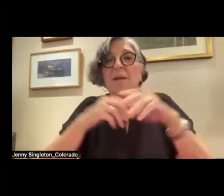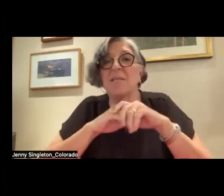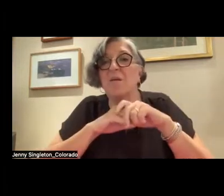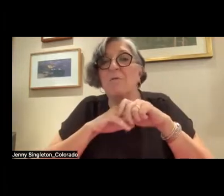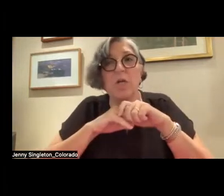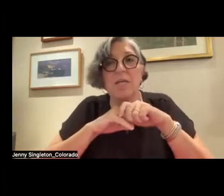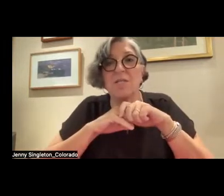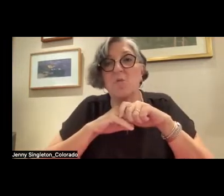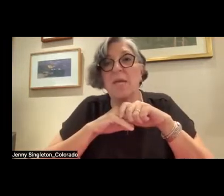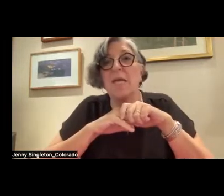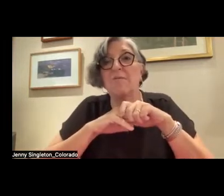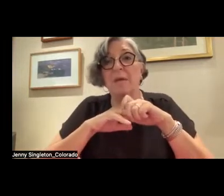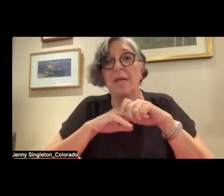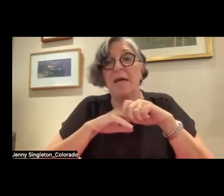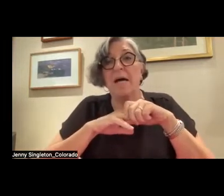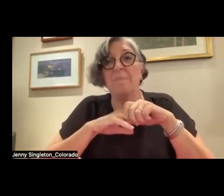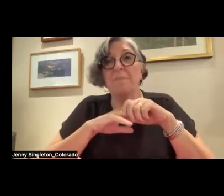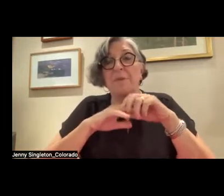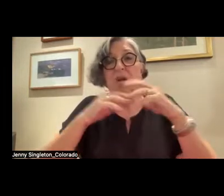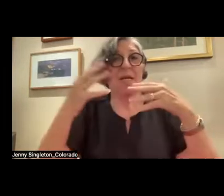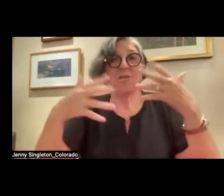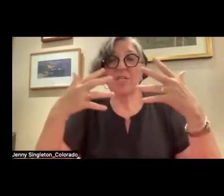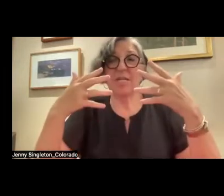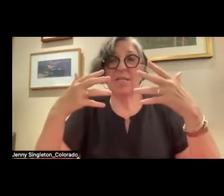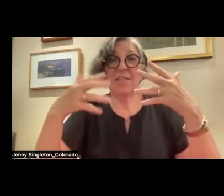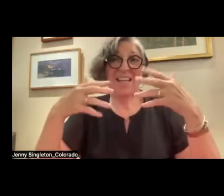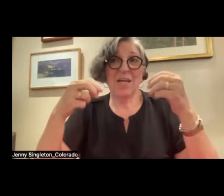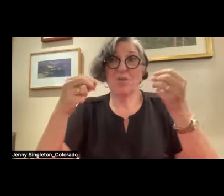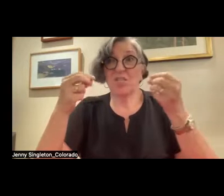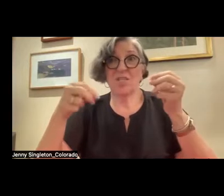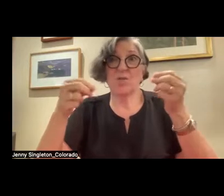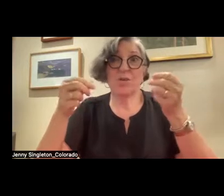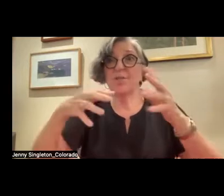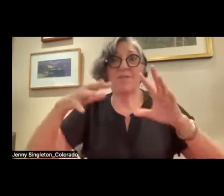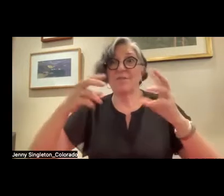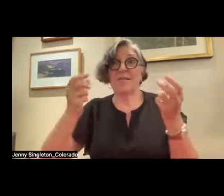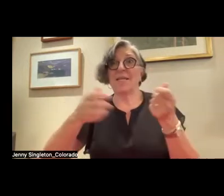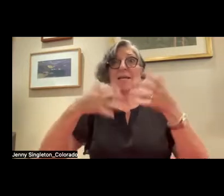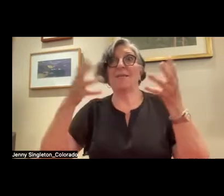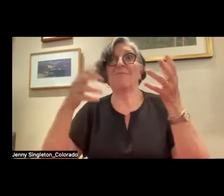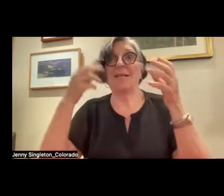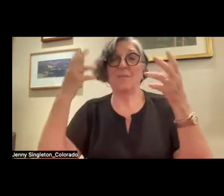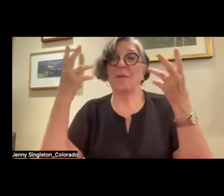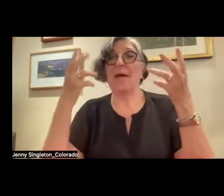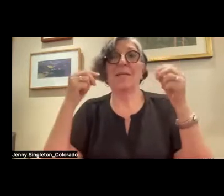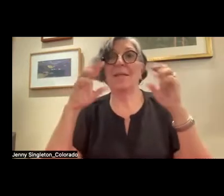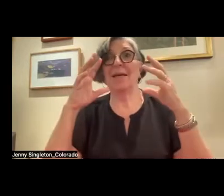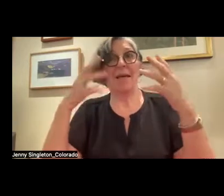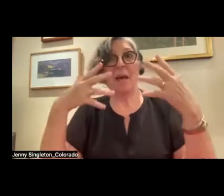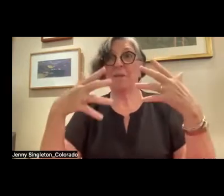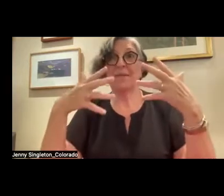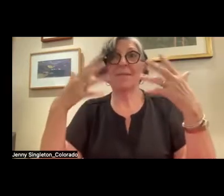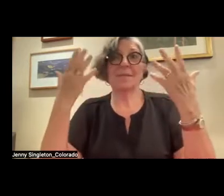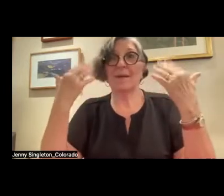I myself work in the domain of trying to understand sign language disorders, if there's any kind of atypicality